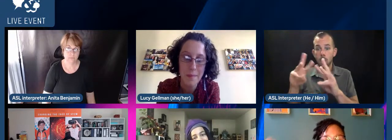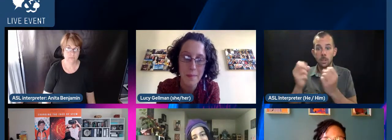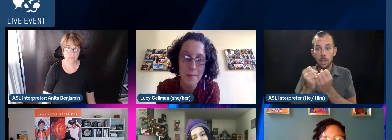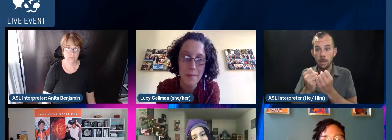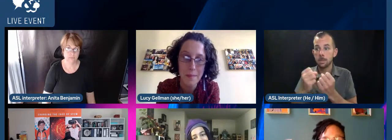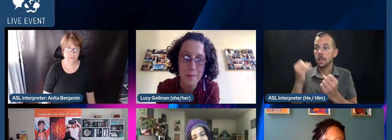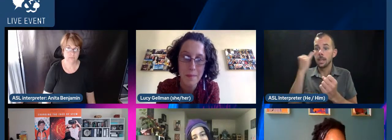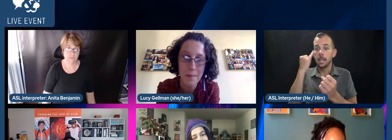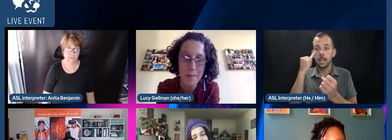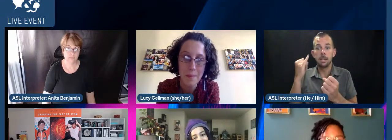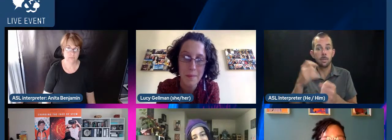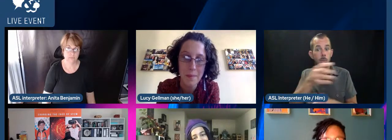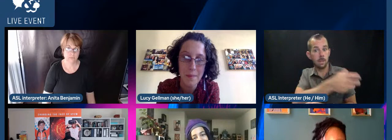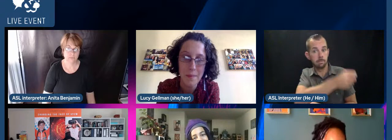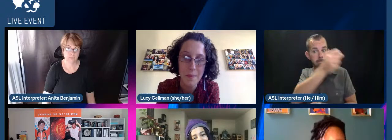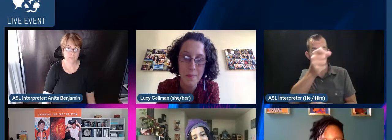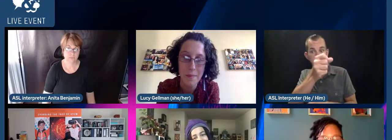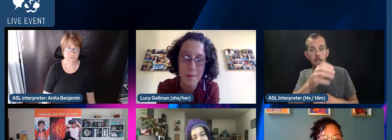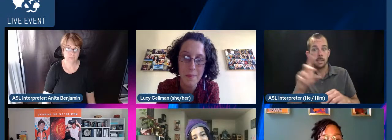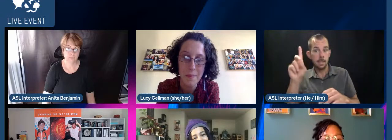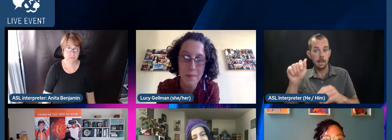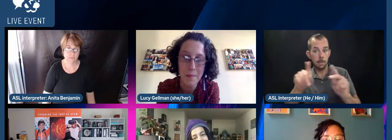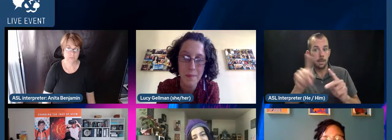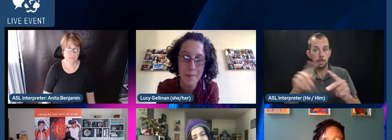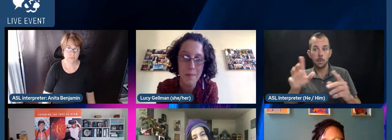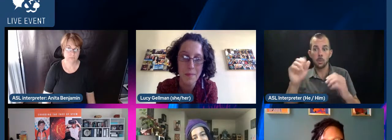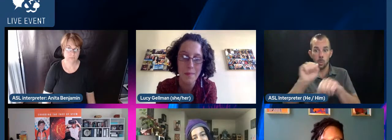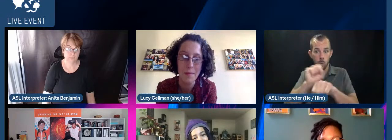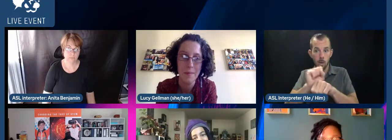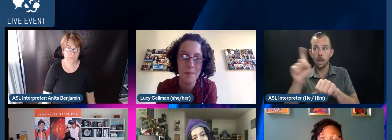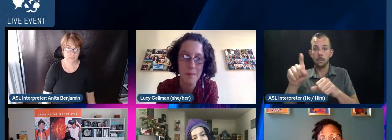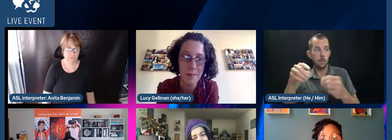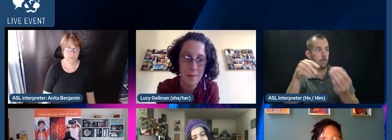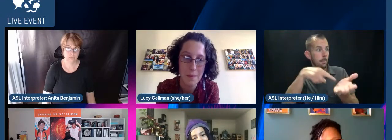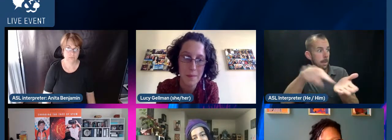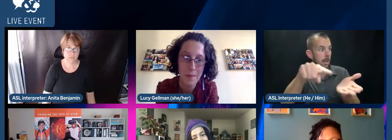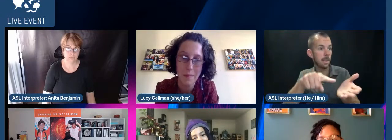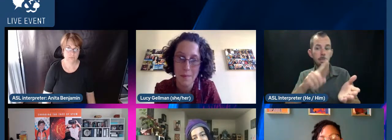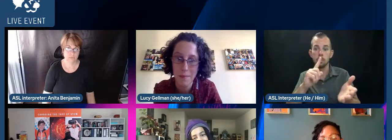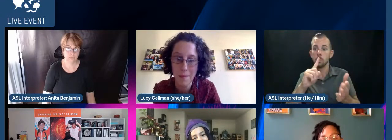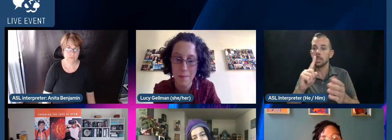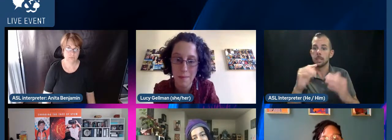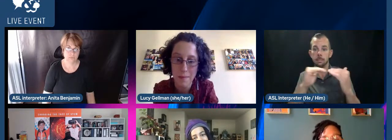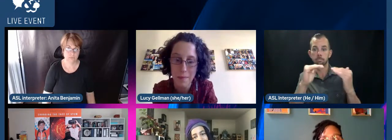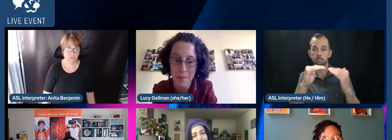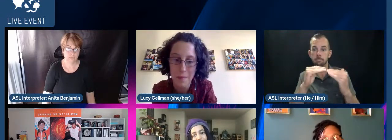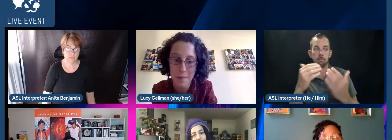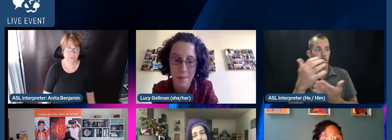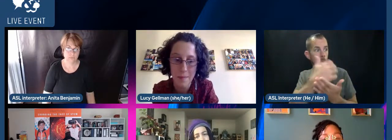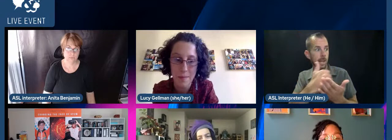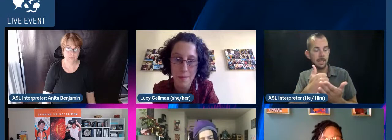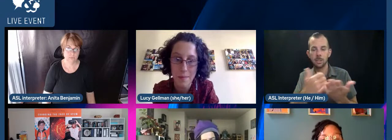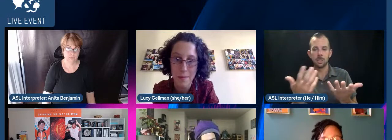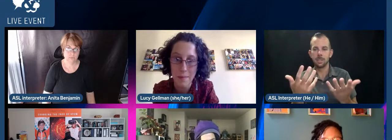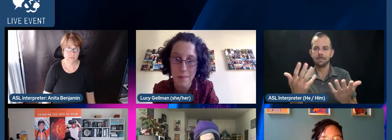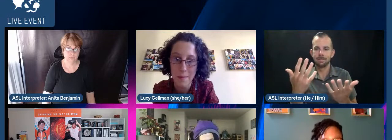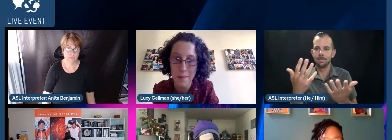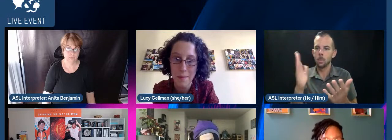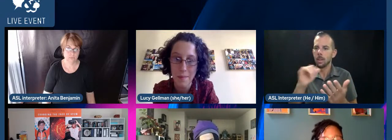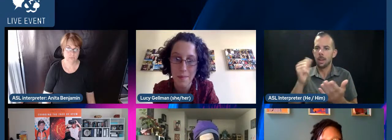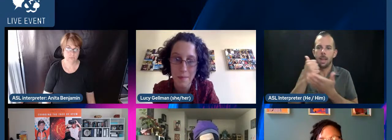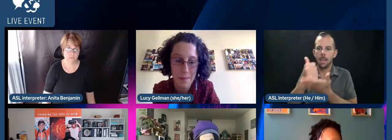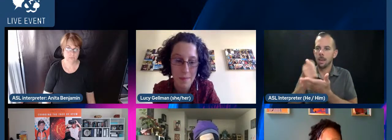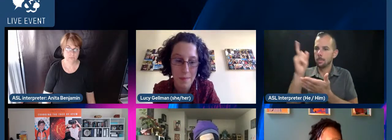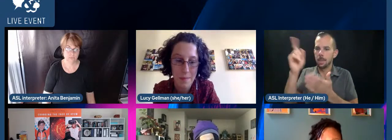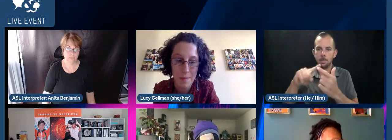that would not suit them. They're not gonna do that. Like, there's no amount of policy that's gonna make whole what America needs